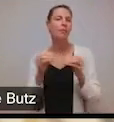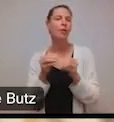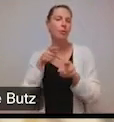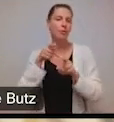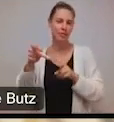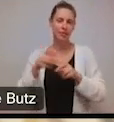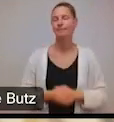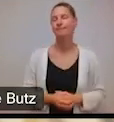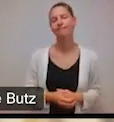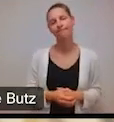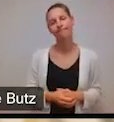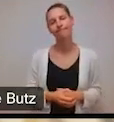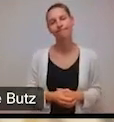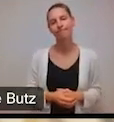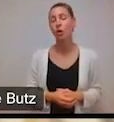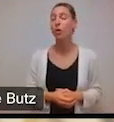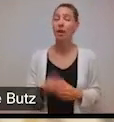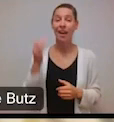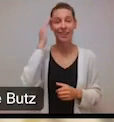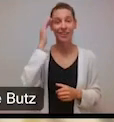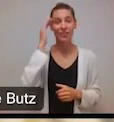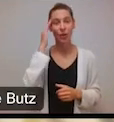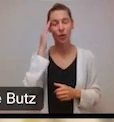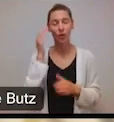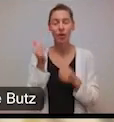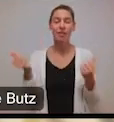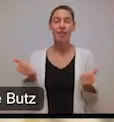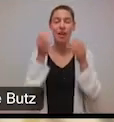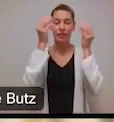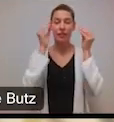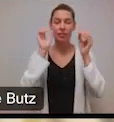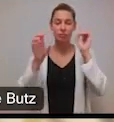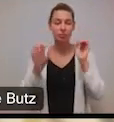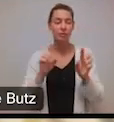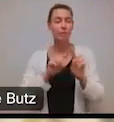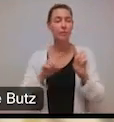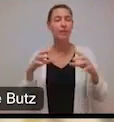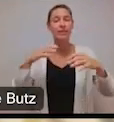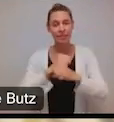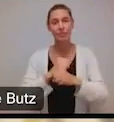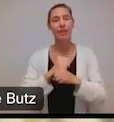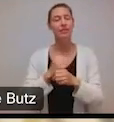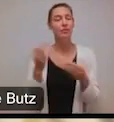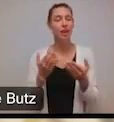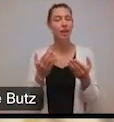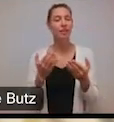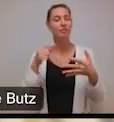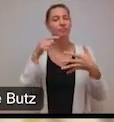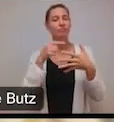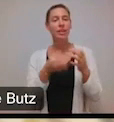So that was that was a lot of information, but to summarize the key points from this